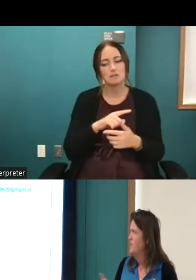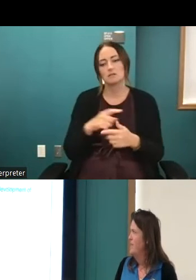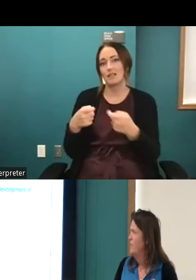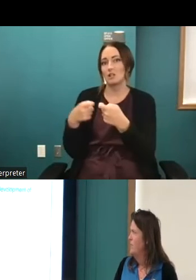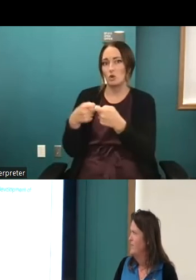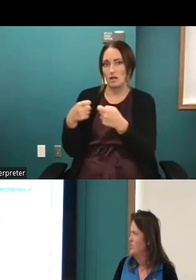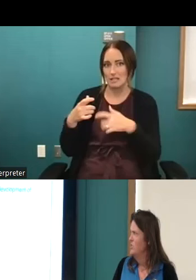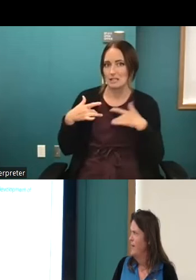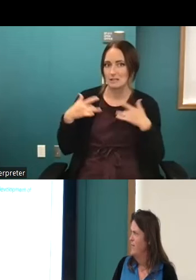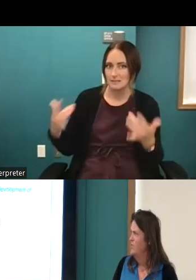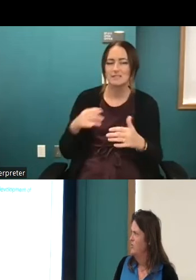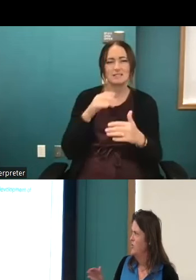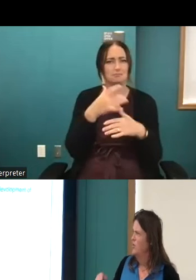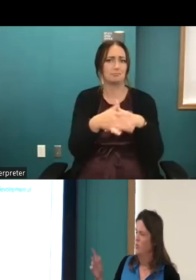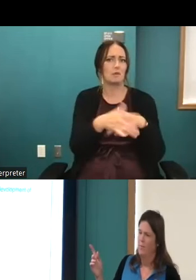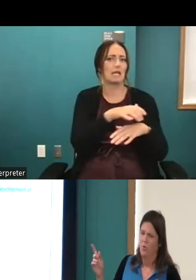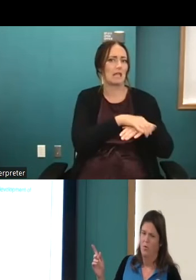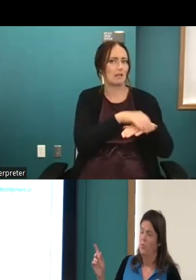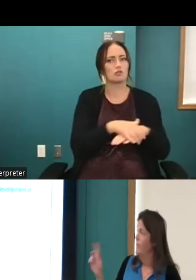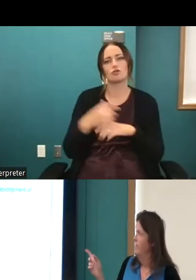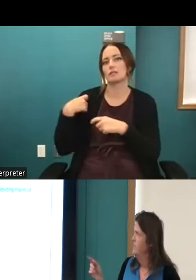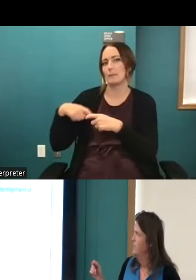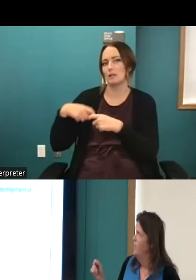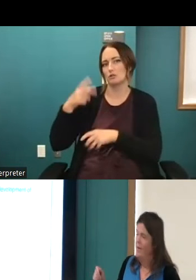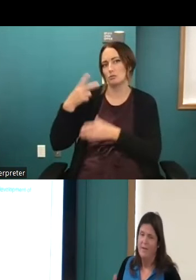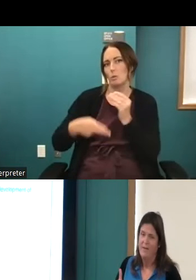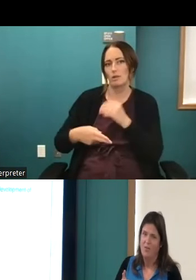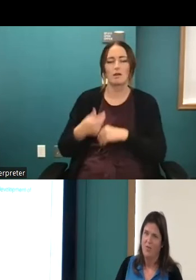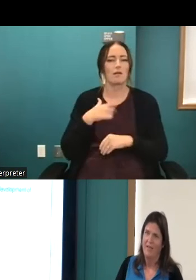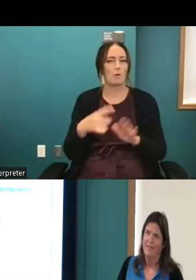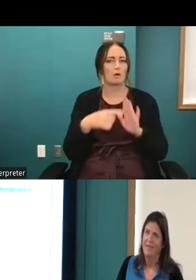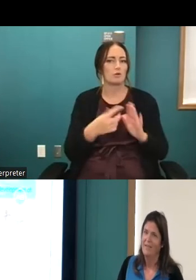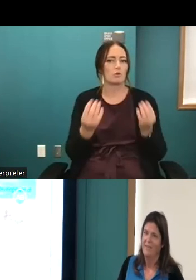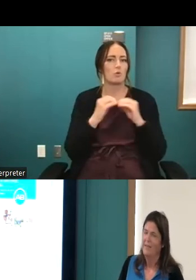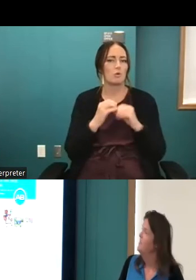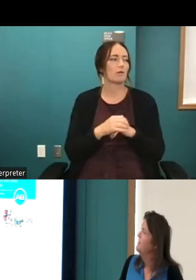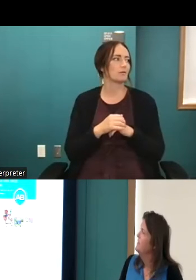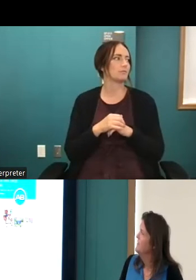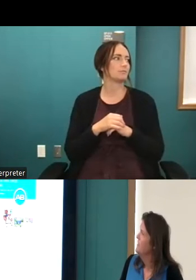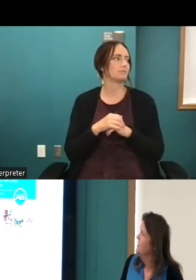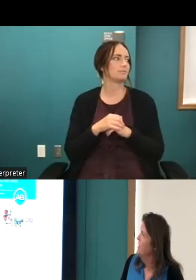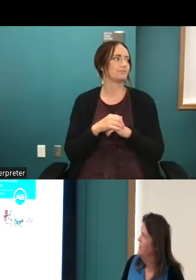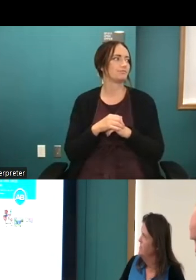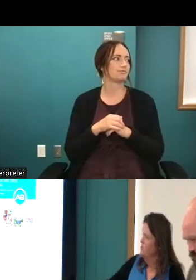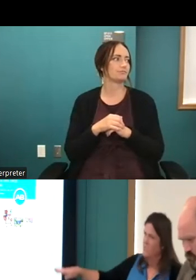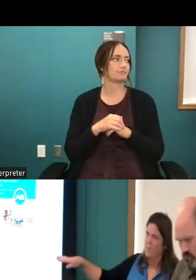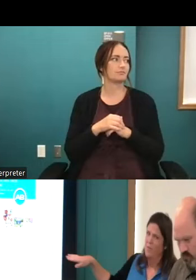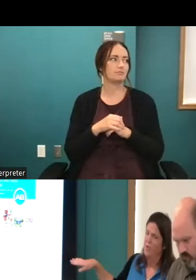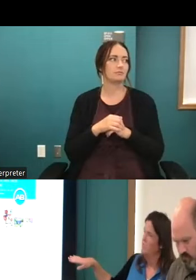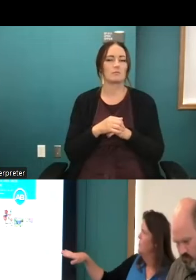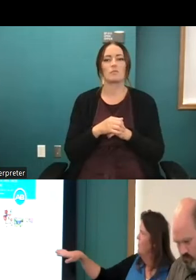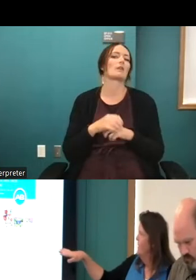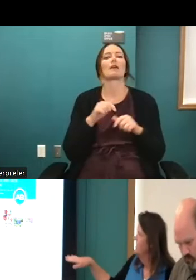Again, it's available in English and Spanish, and I'll show you a little bit more with this in a moment. You can go ahead and click. These are just